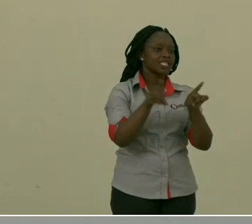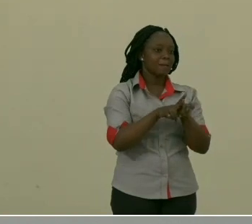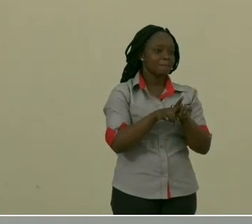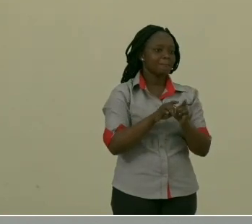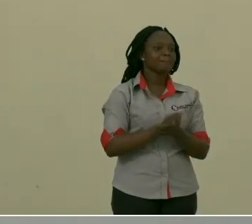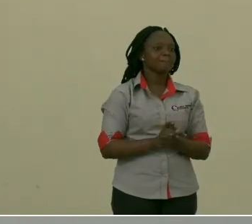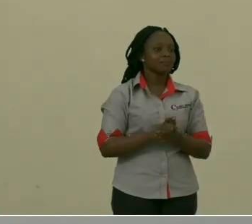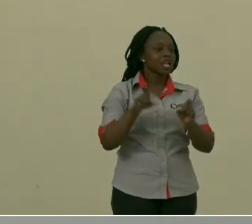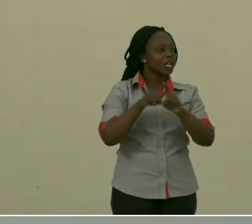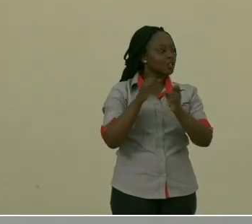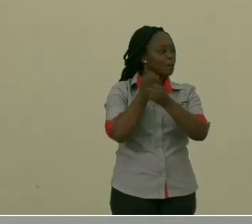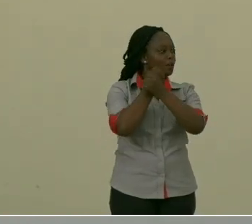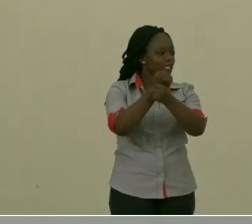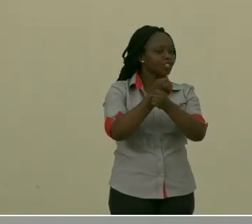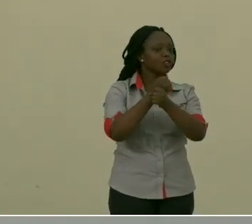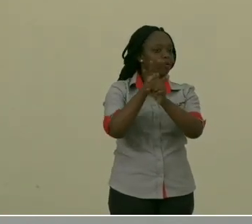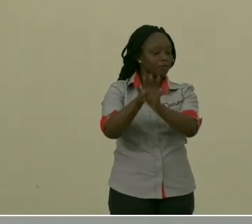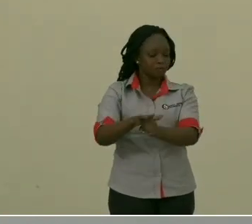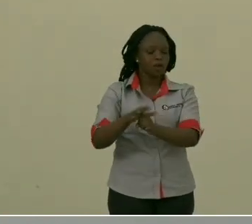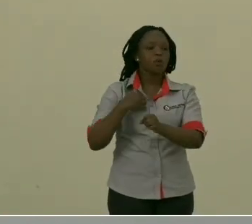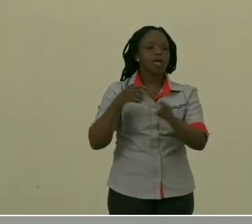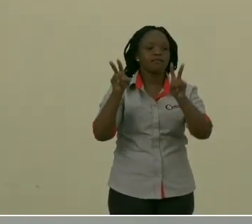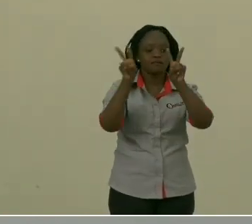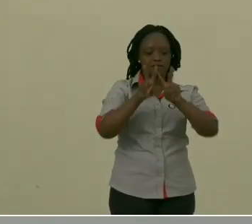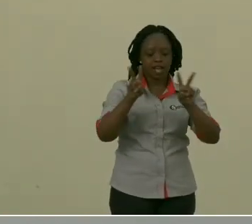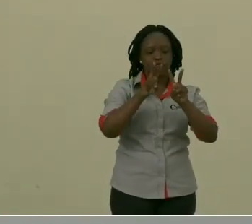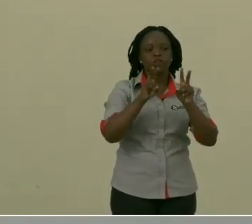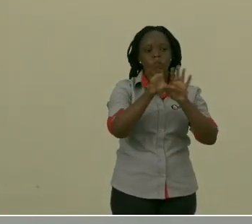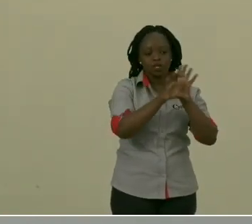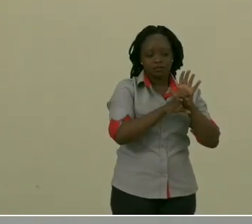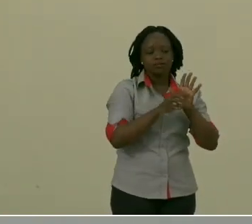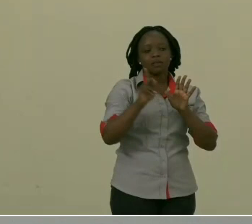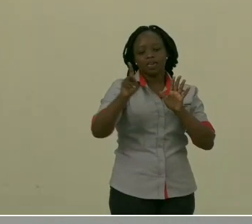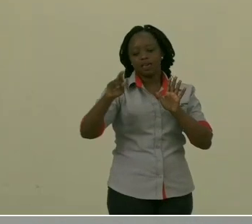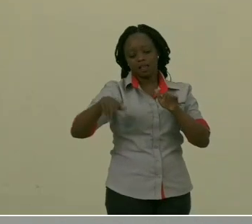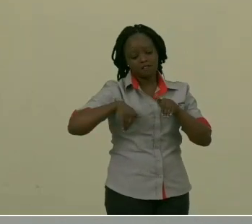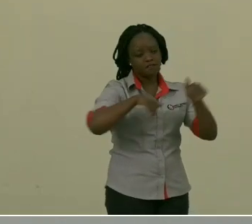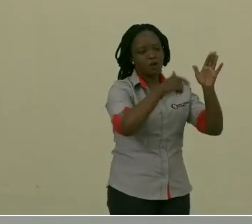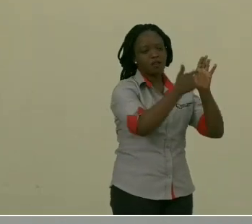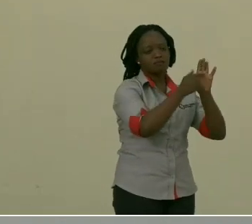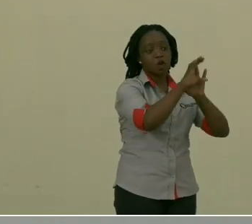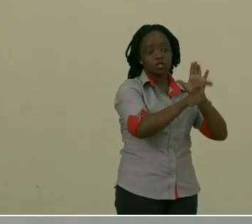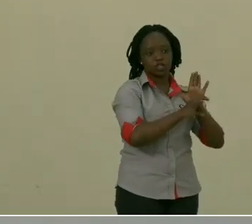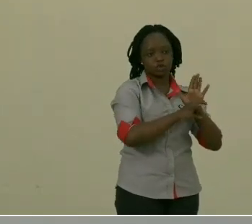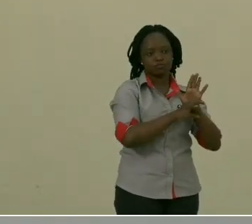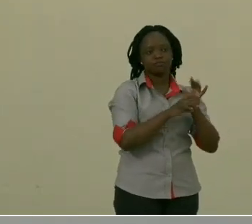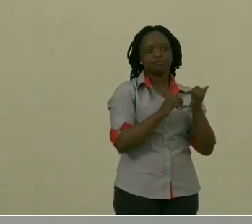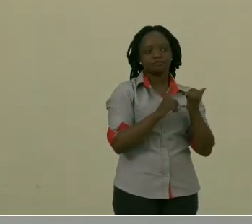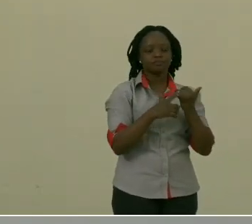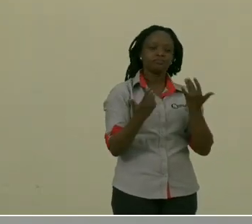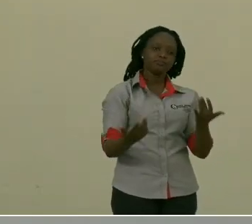Protection of the marginalized is another value that we have in the Constitution that KRA has been able to align with. Inikulinda kundi